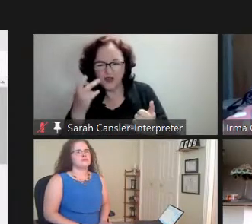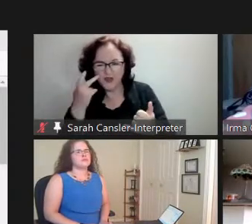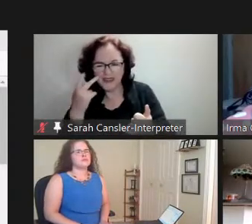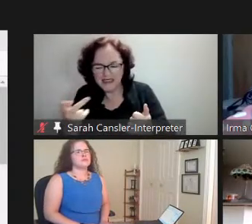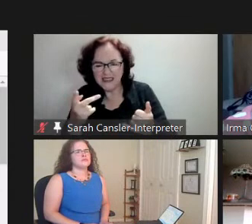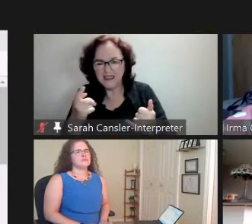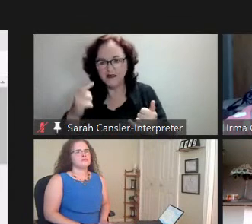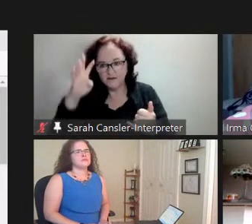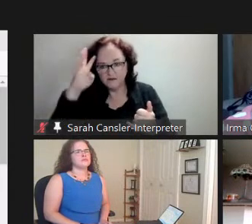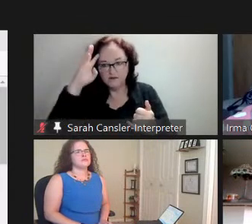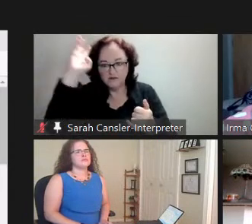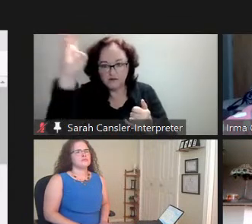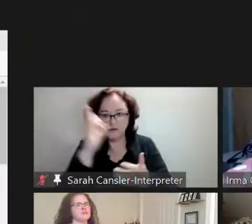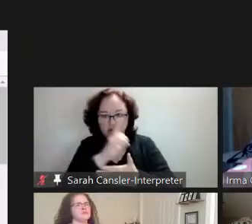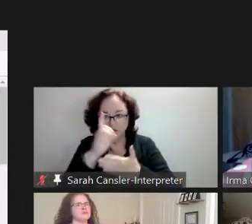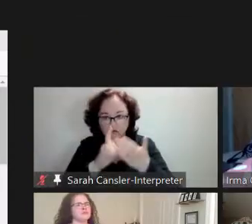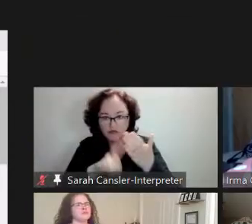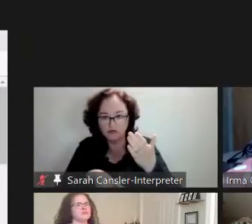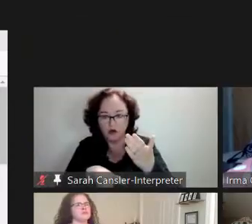new station interior.